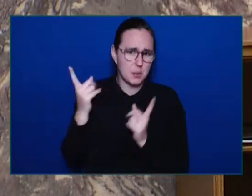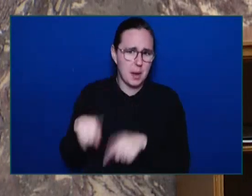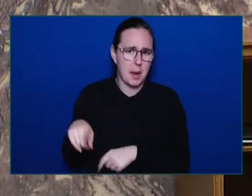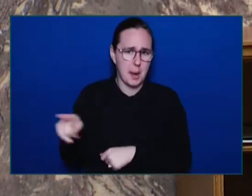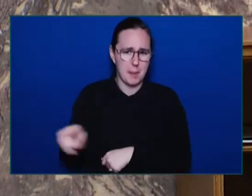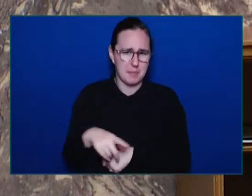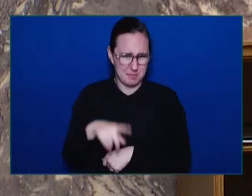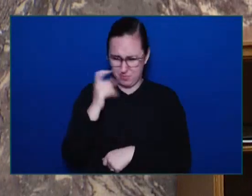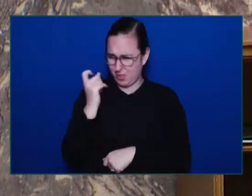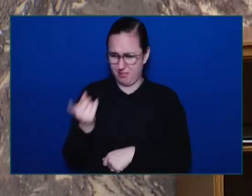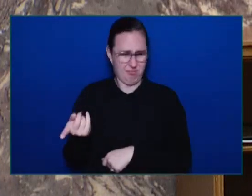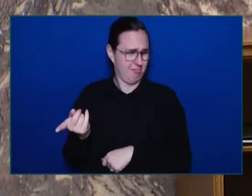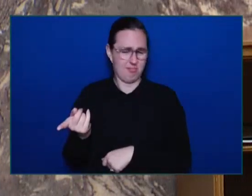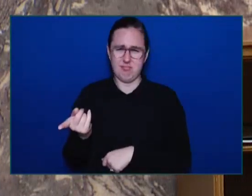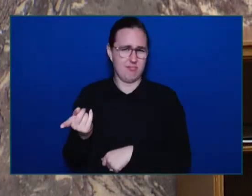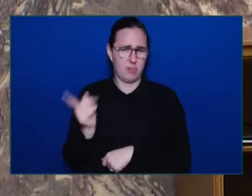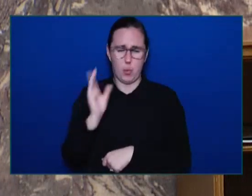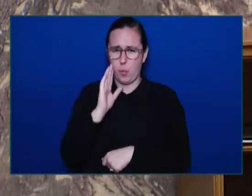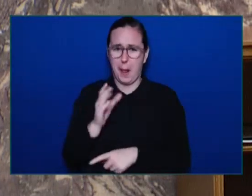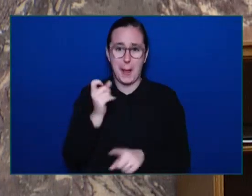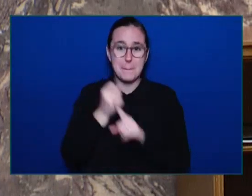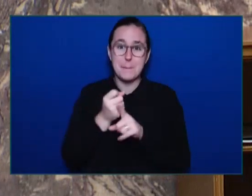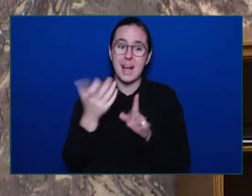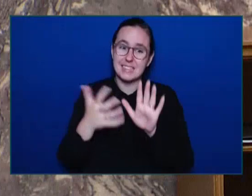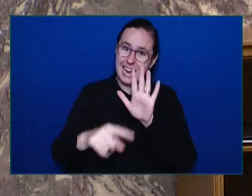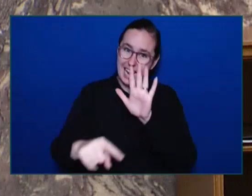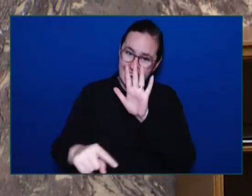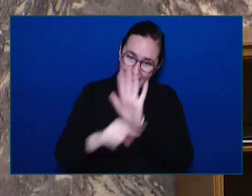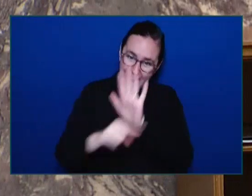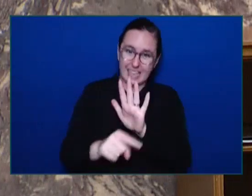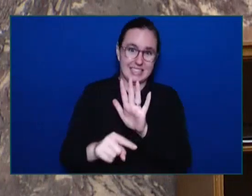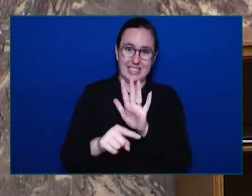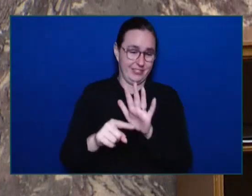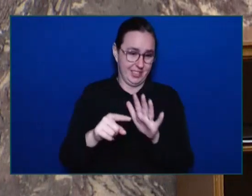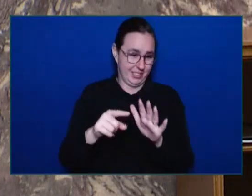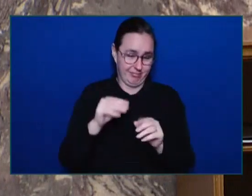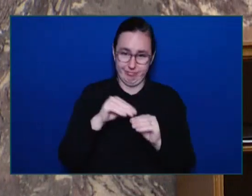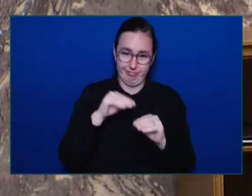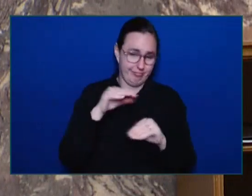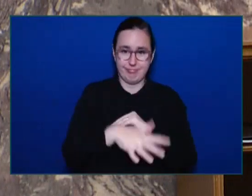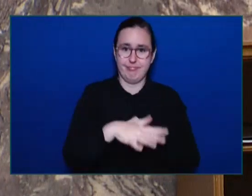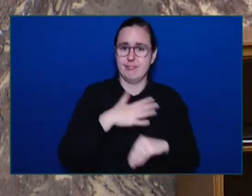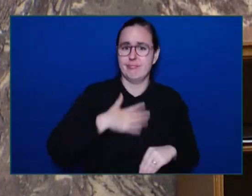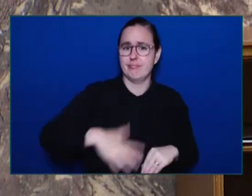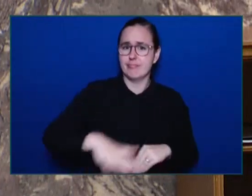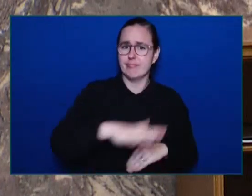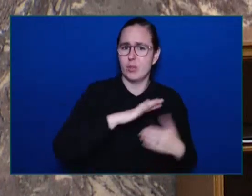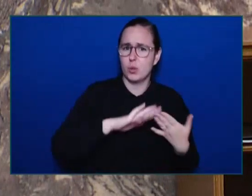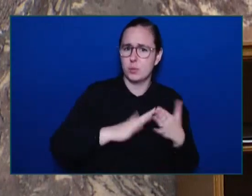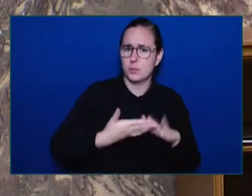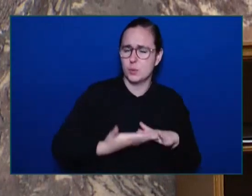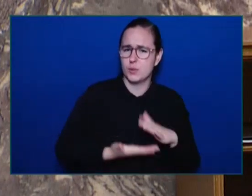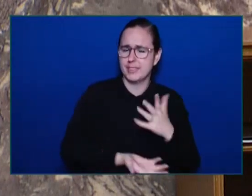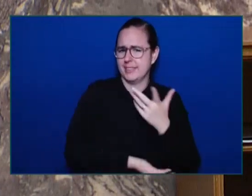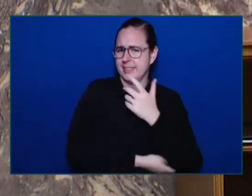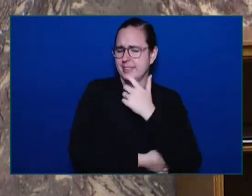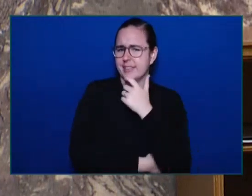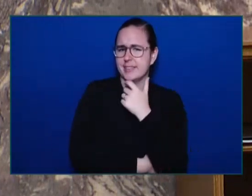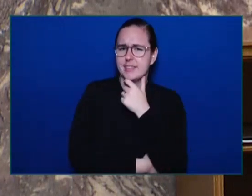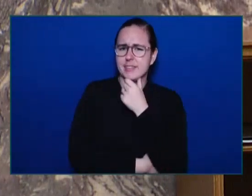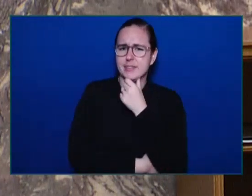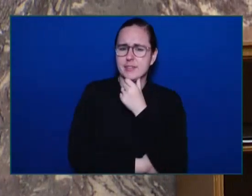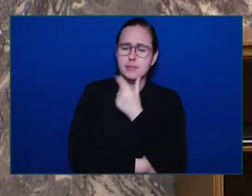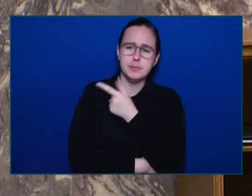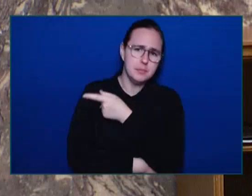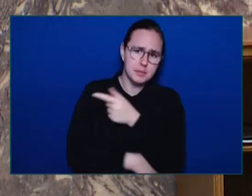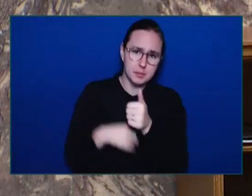community today. So, Mr. Speaker, is the Premier seriously going to tell every municipality